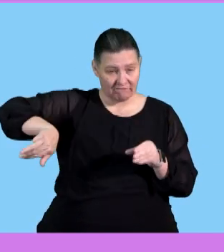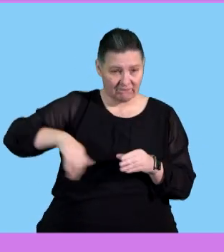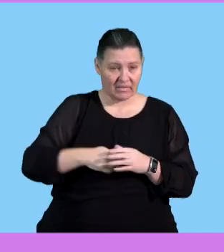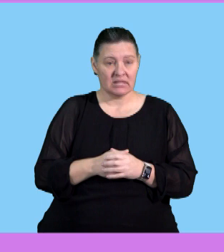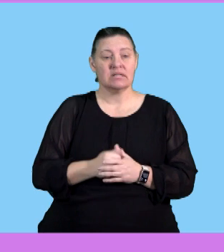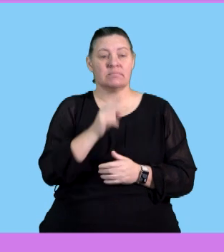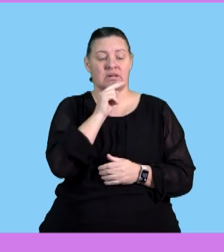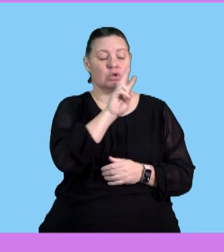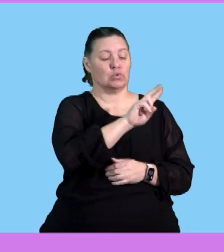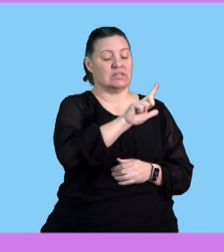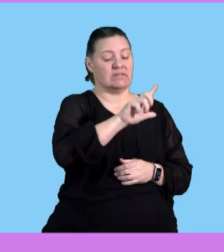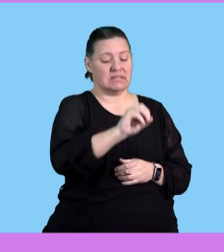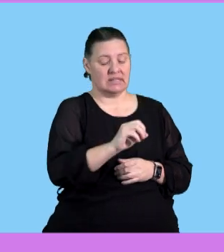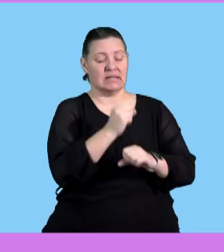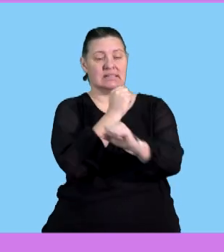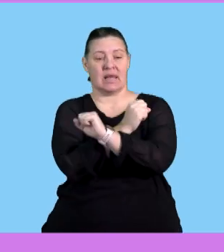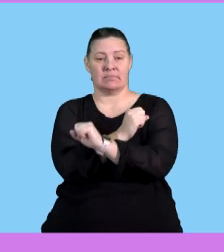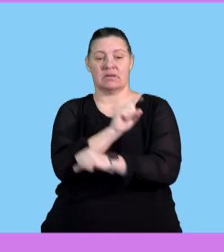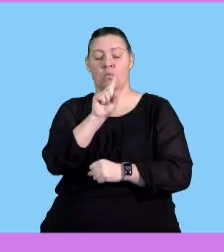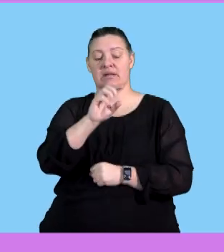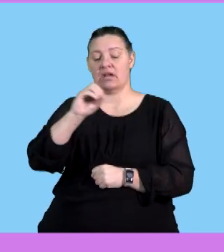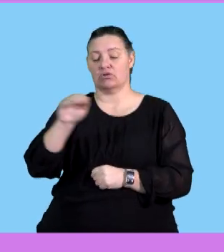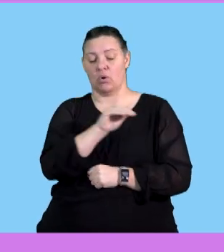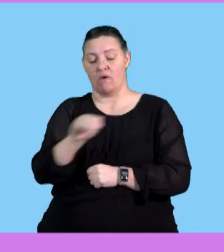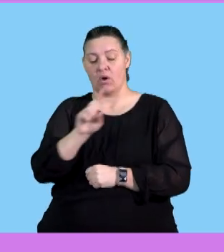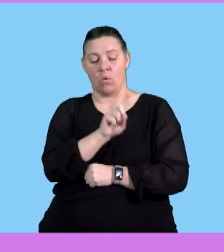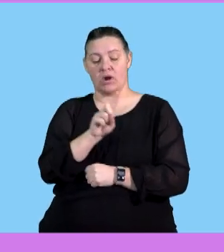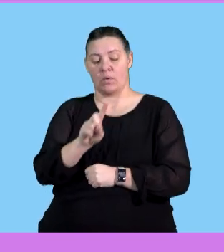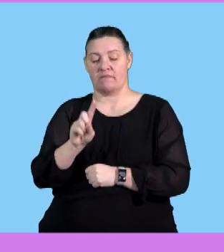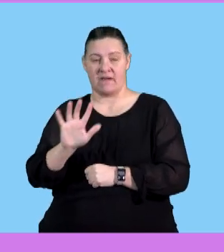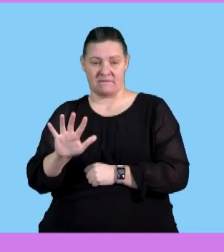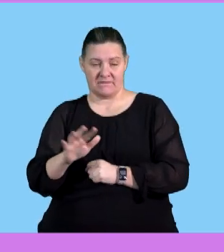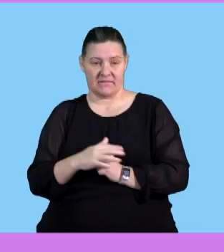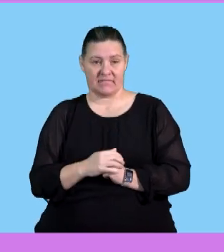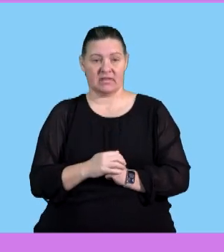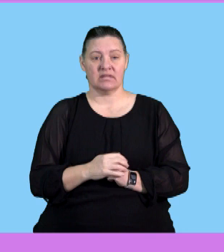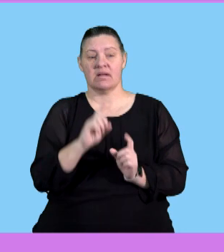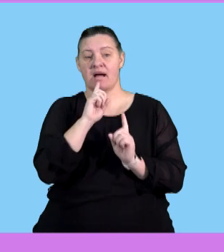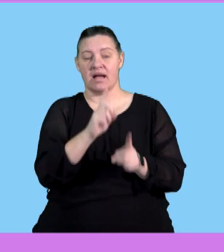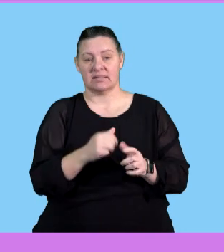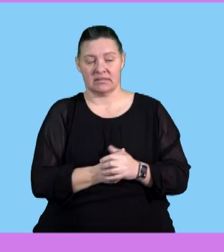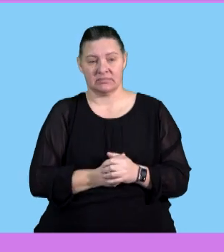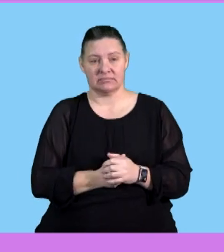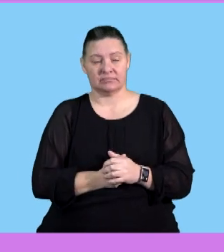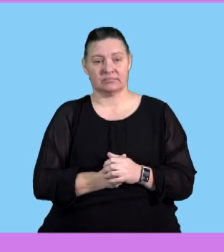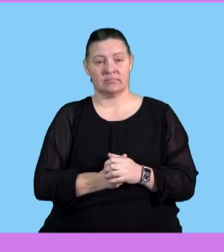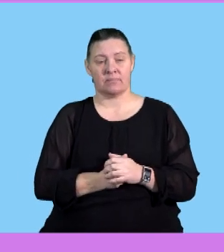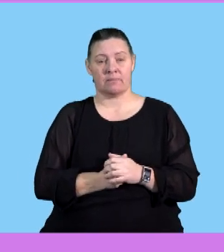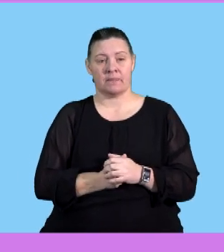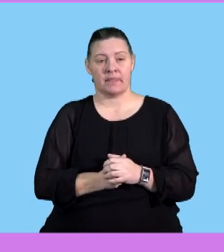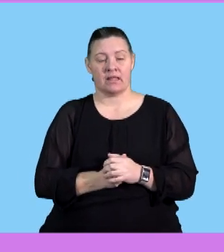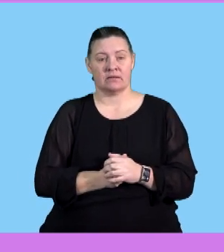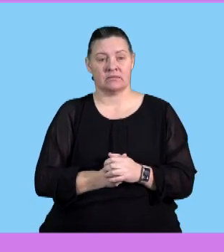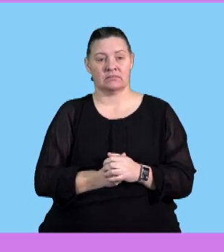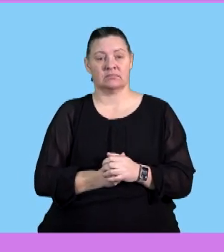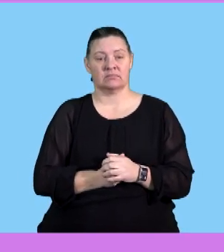excluding VAT, we are going to say 270 multiplied by 100 over 115.